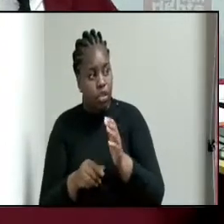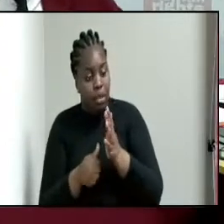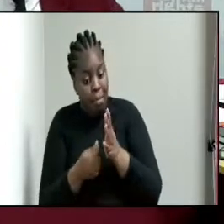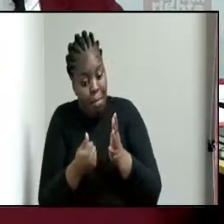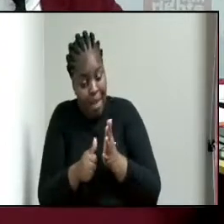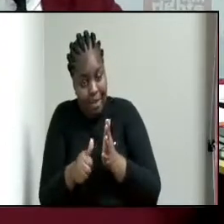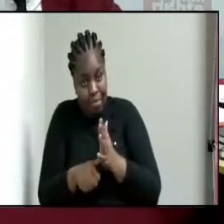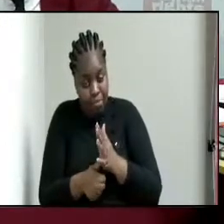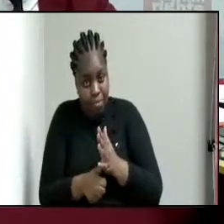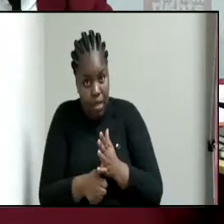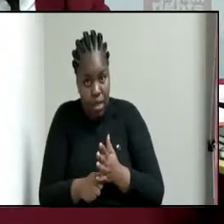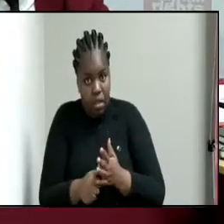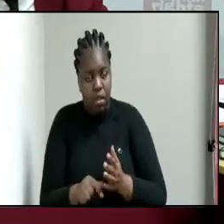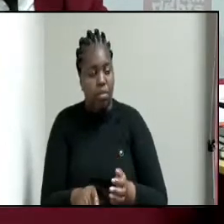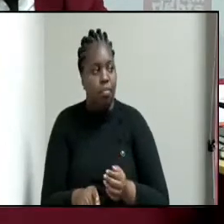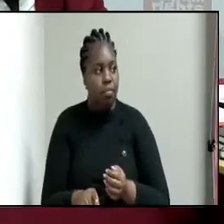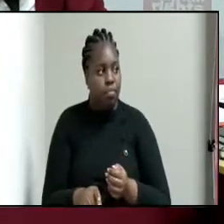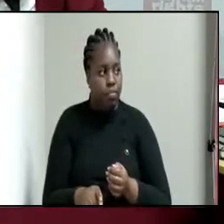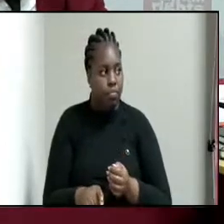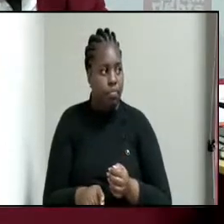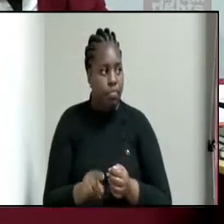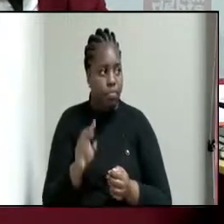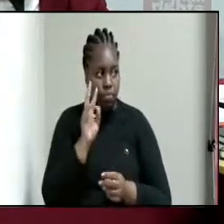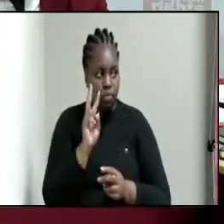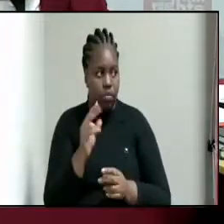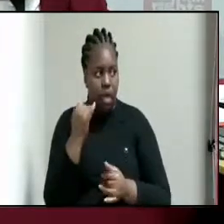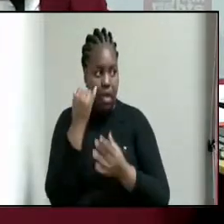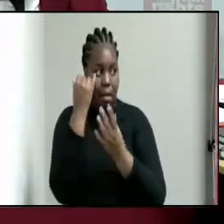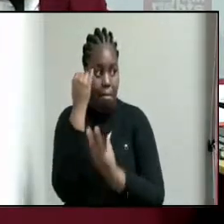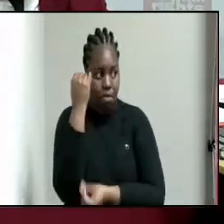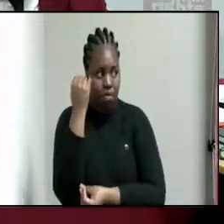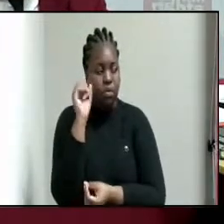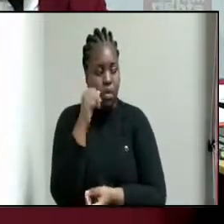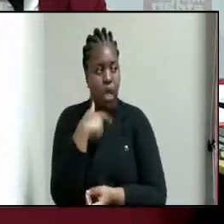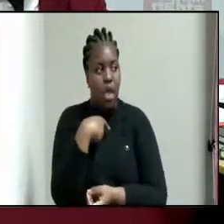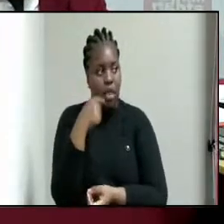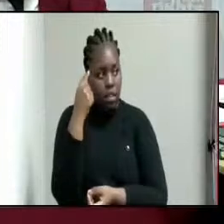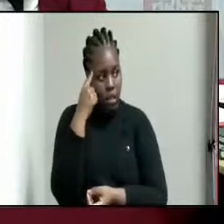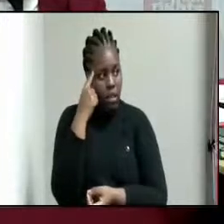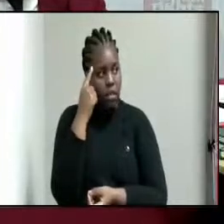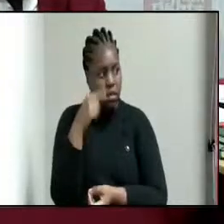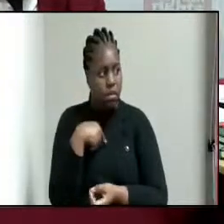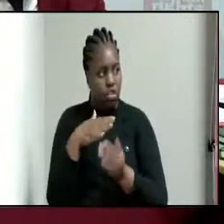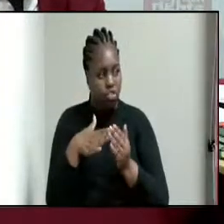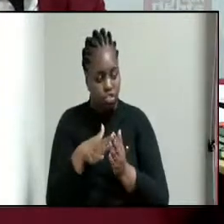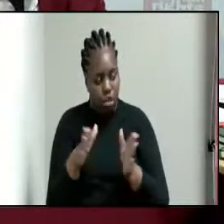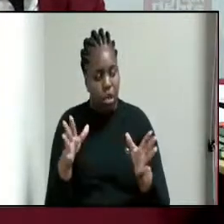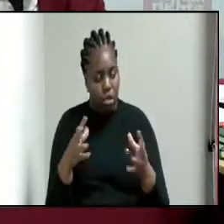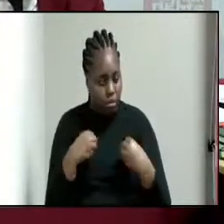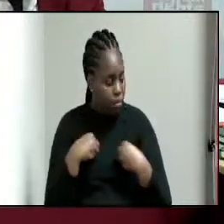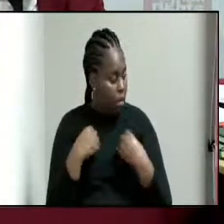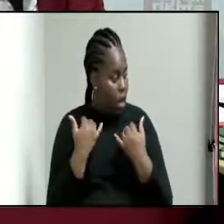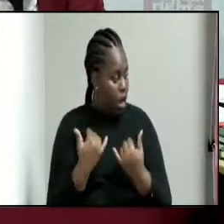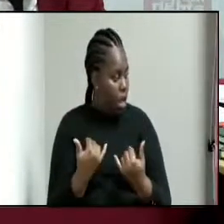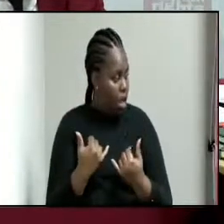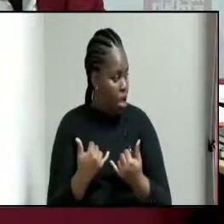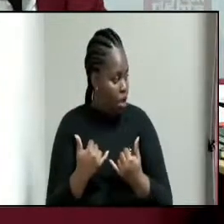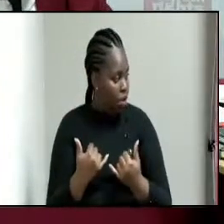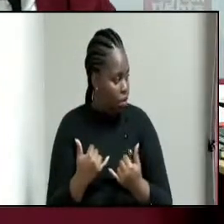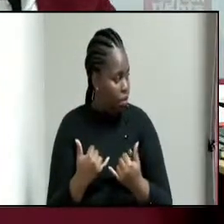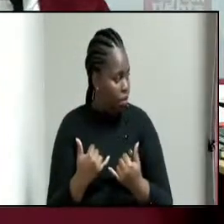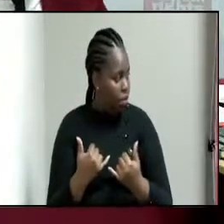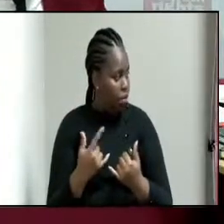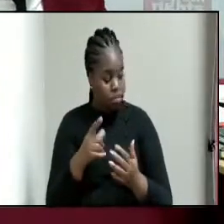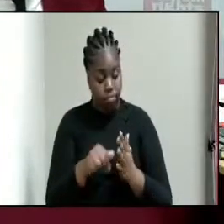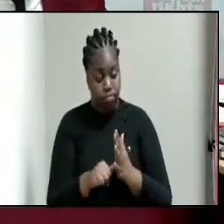support grant is seen as poverty alleviation, and I think there's a general acceptance that we know that the